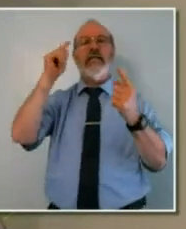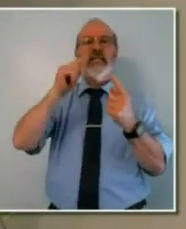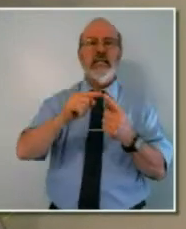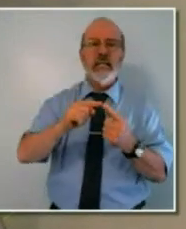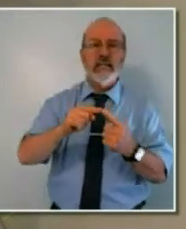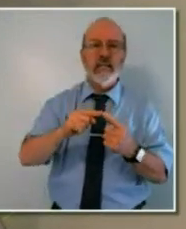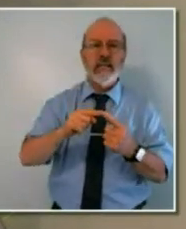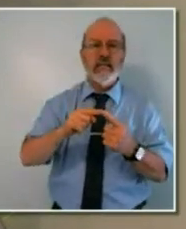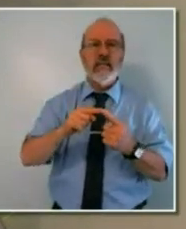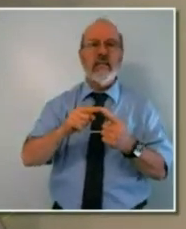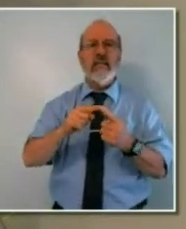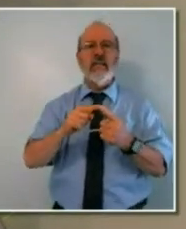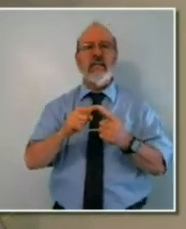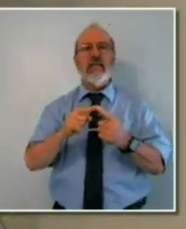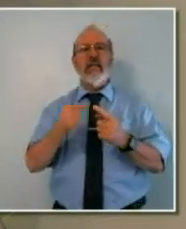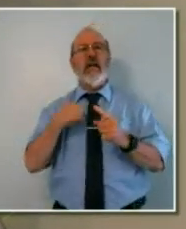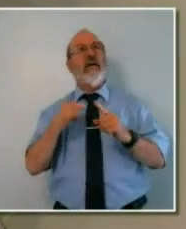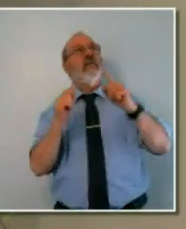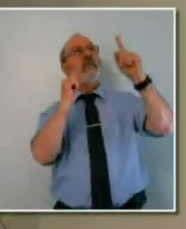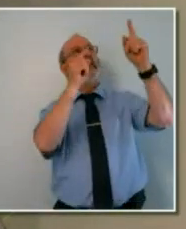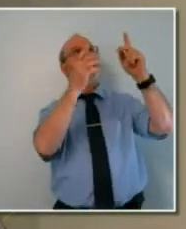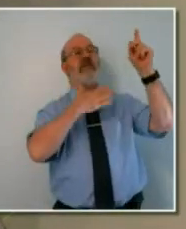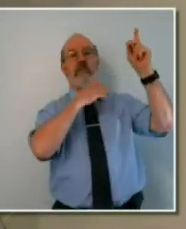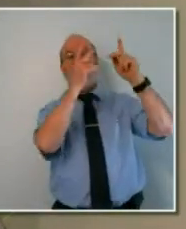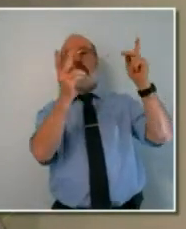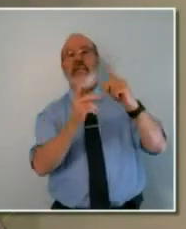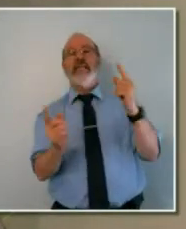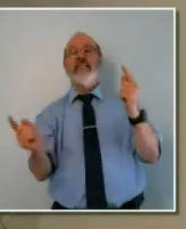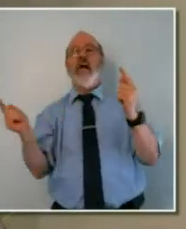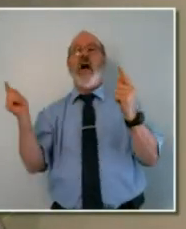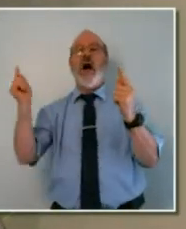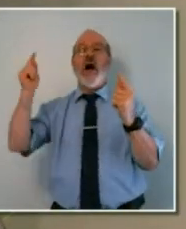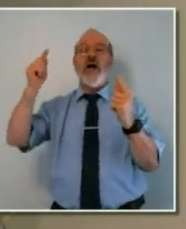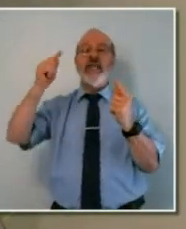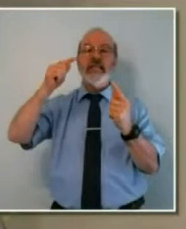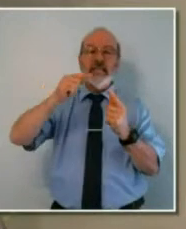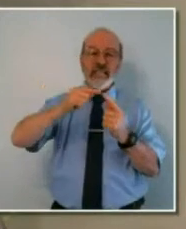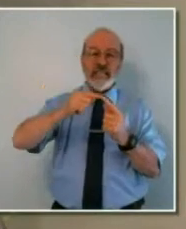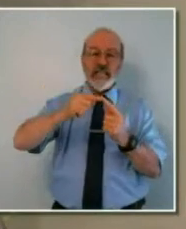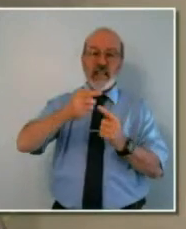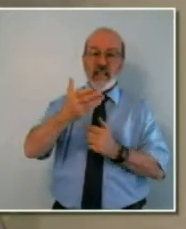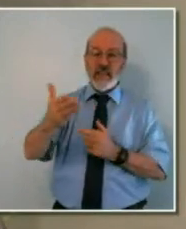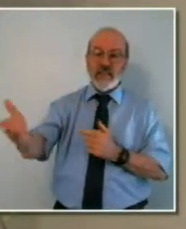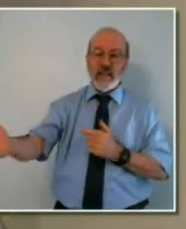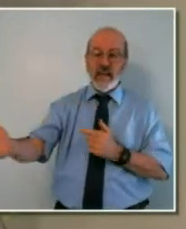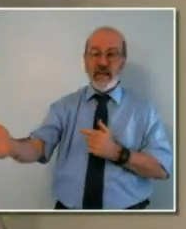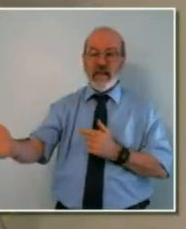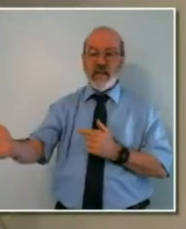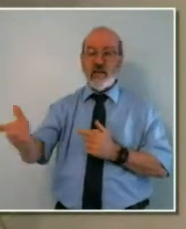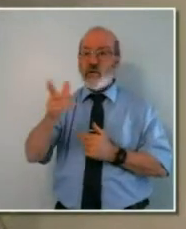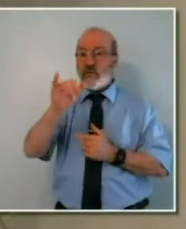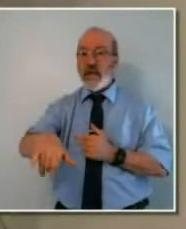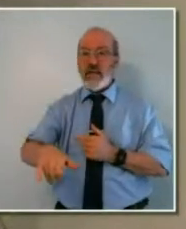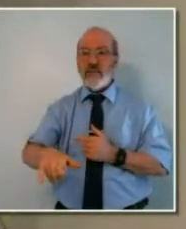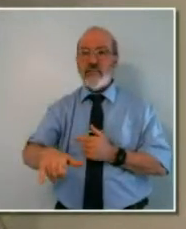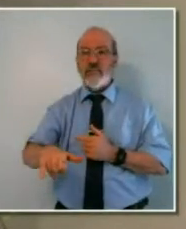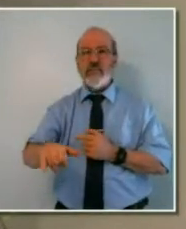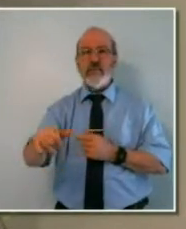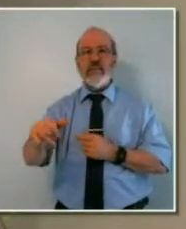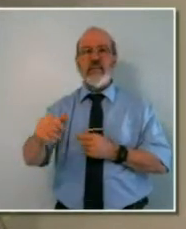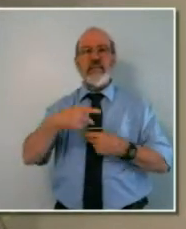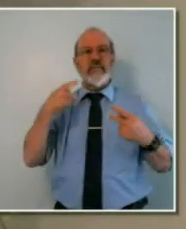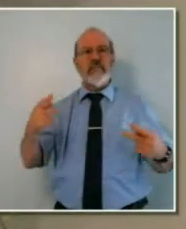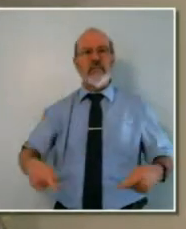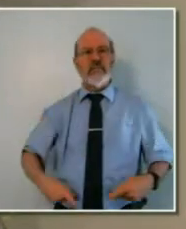I'm going to go return to my place until they. Who's that? The priests,